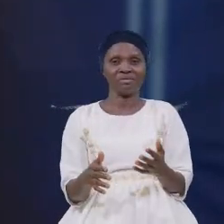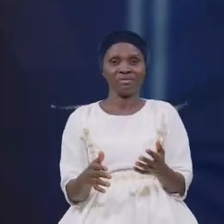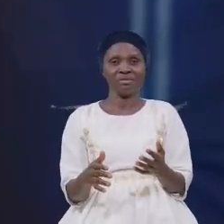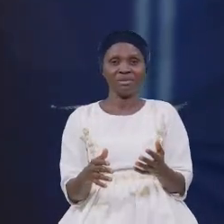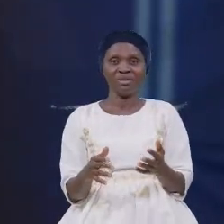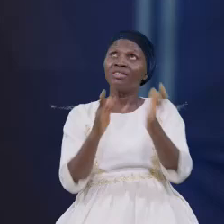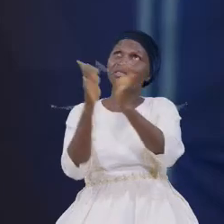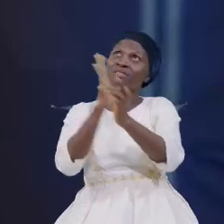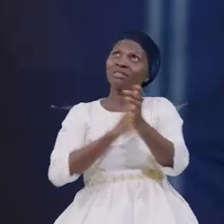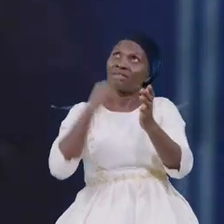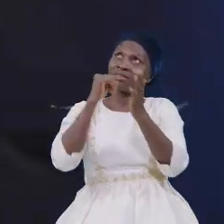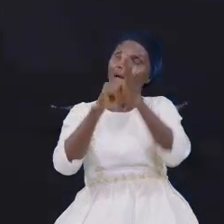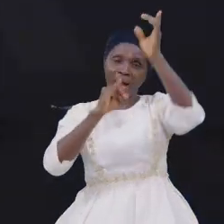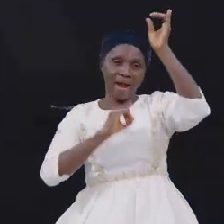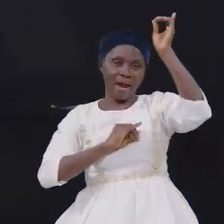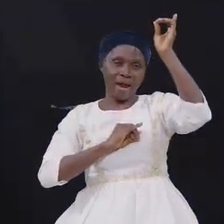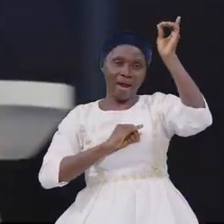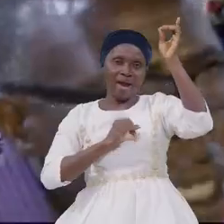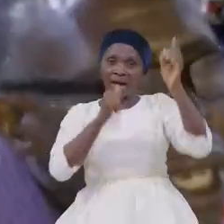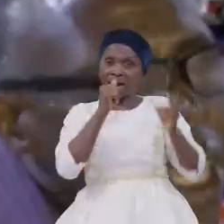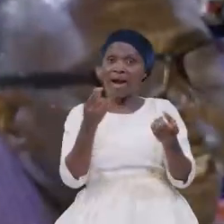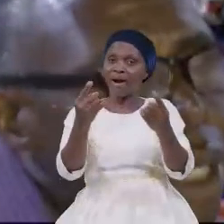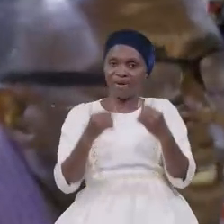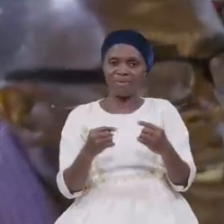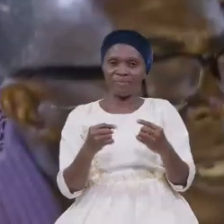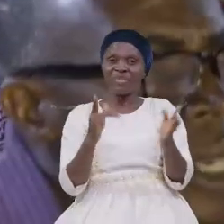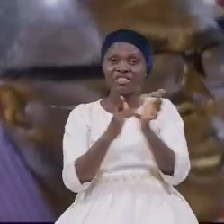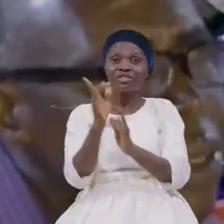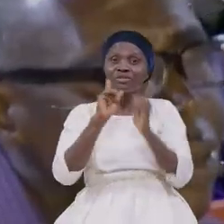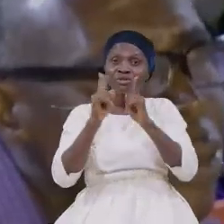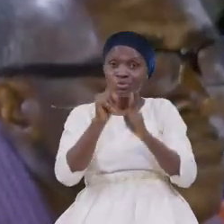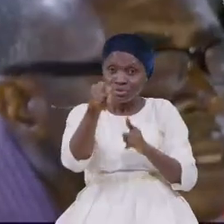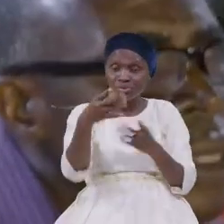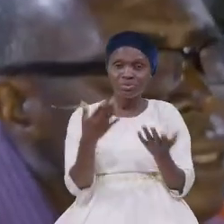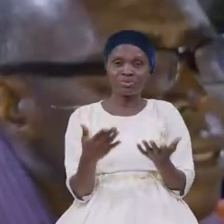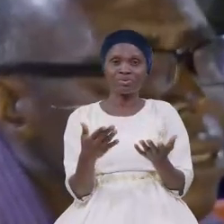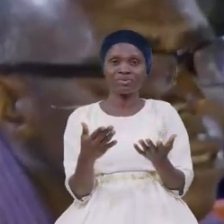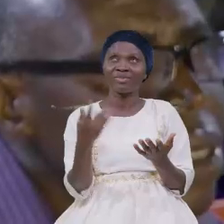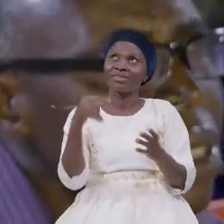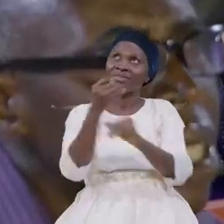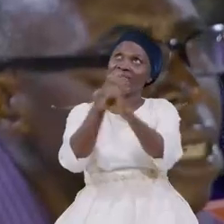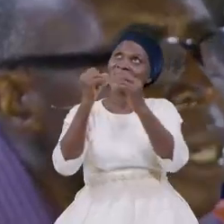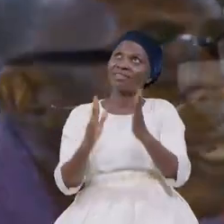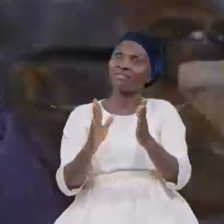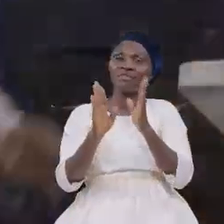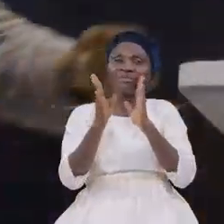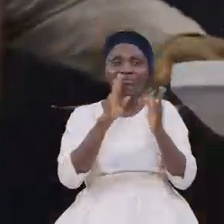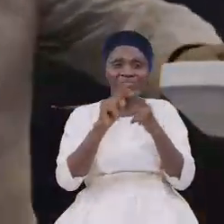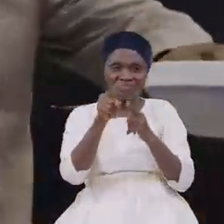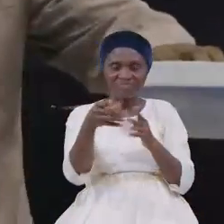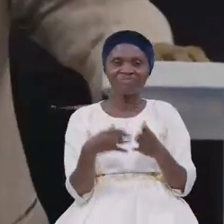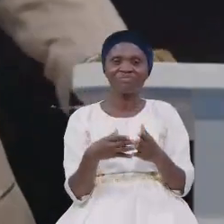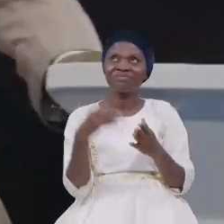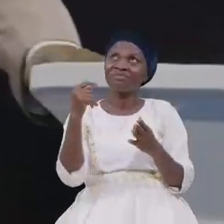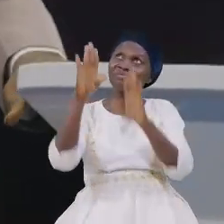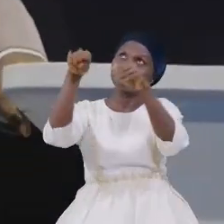I am come. Jesus is talking to you. The Savior is talking to you. The Provider is